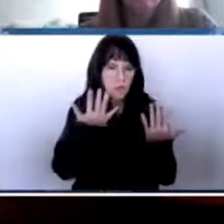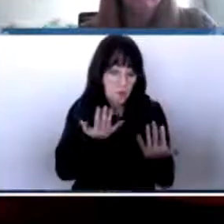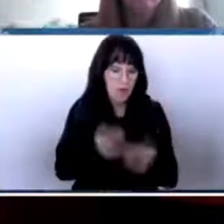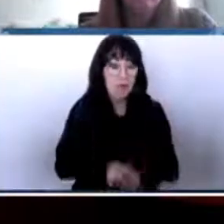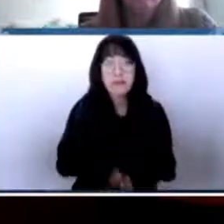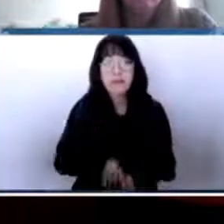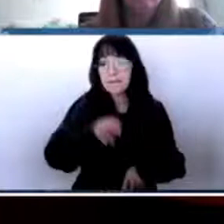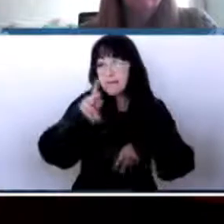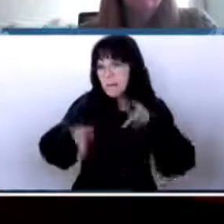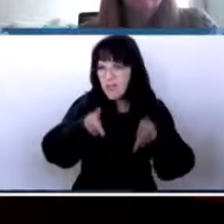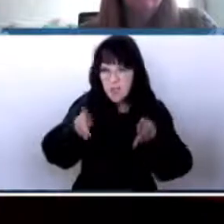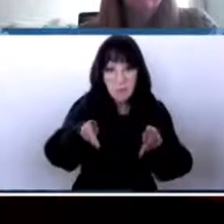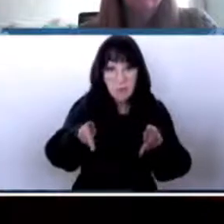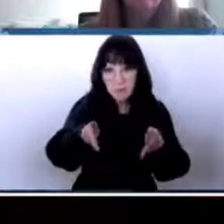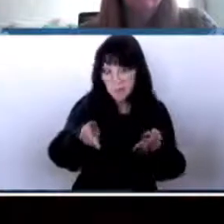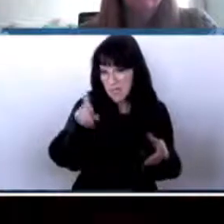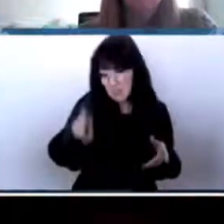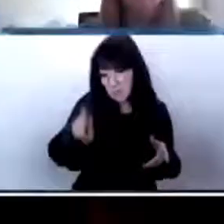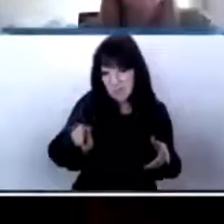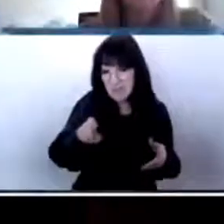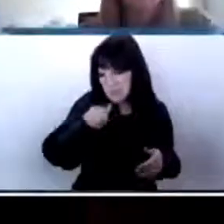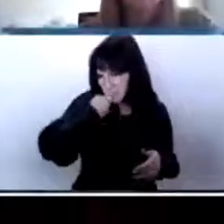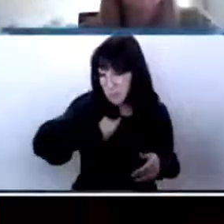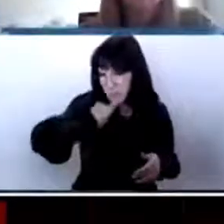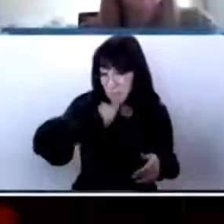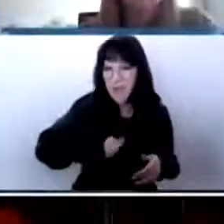to be civil to each other as well.